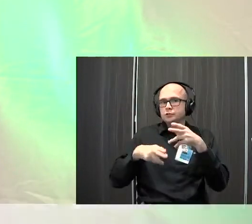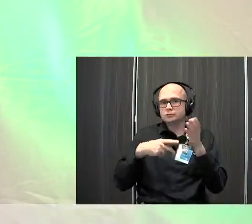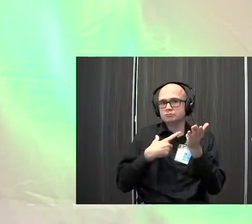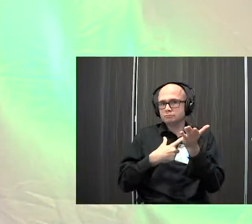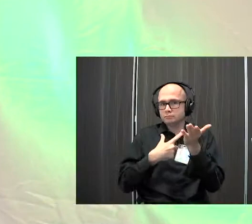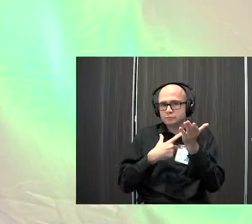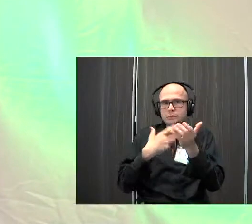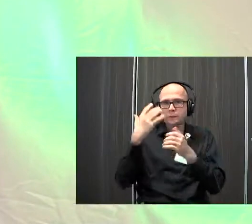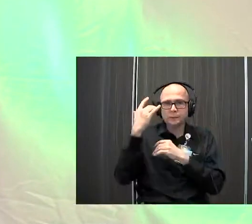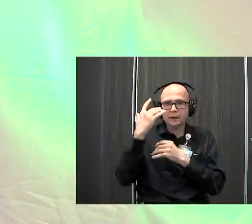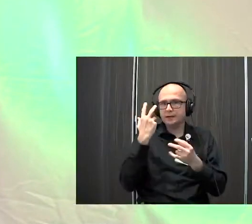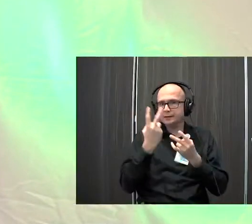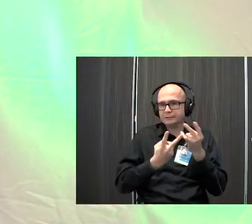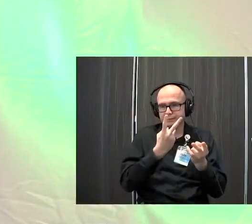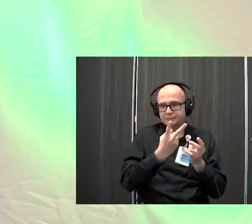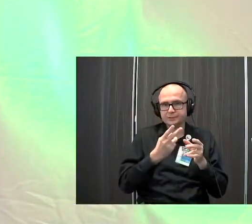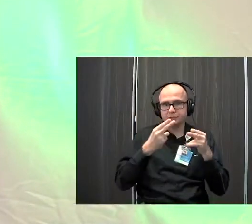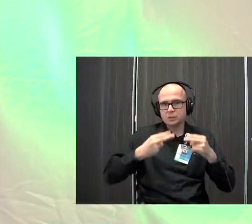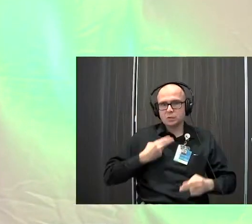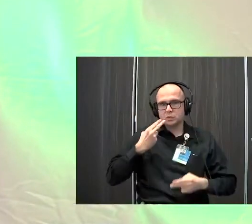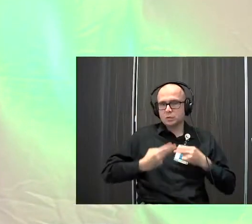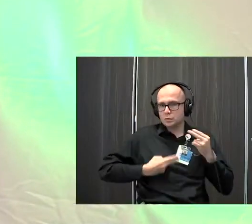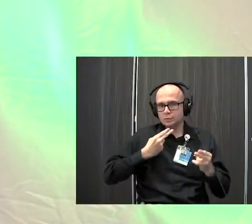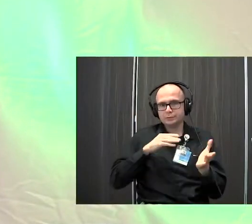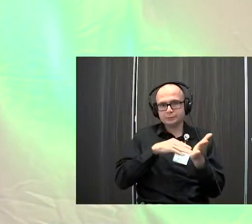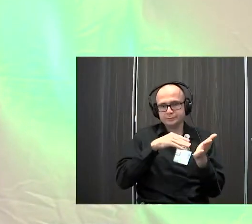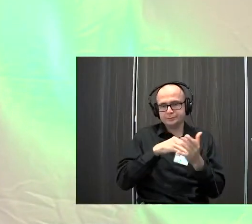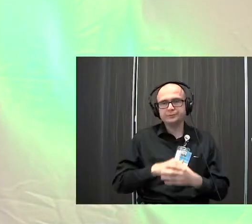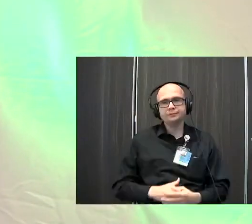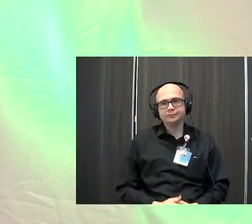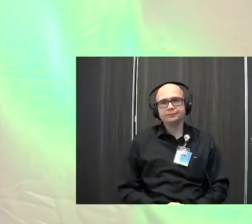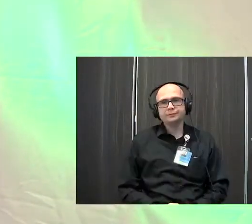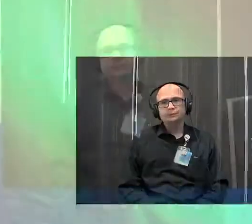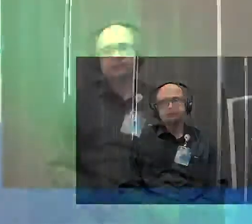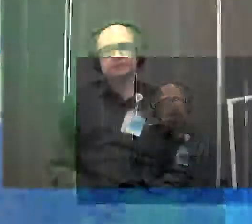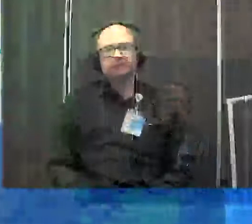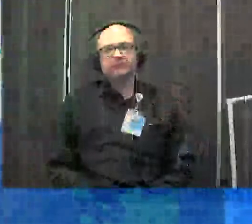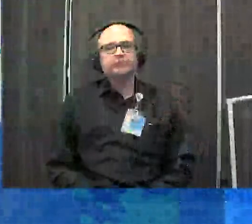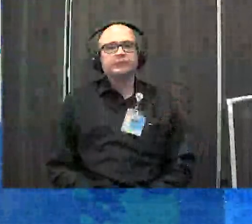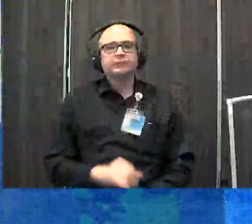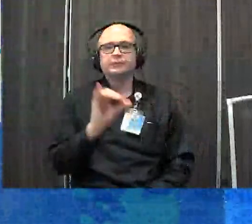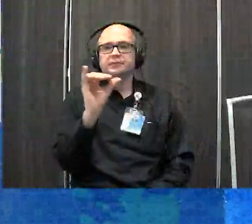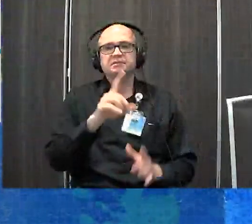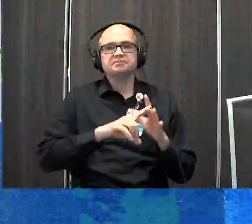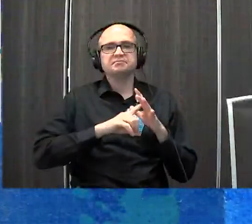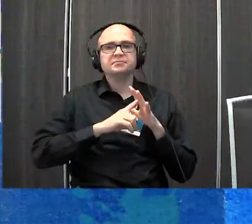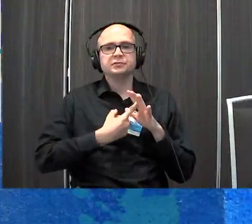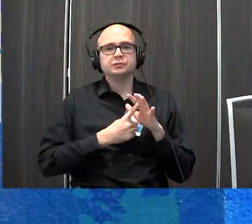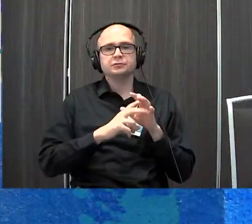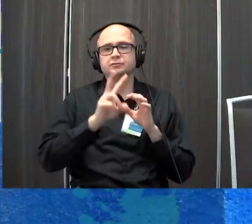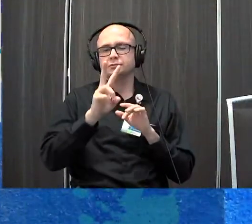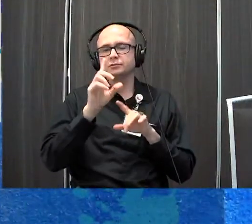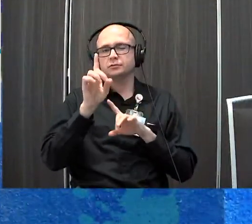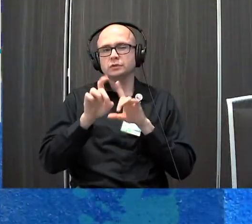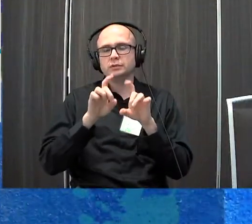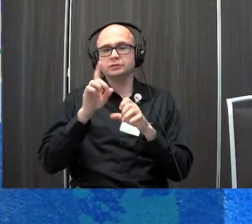and when we would need to see an endocrinologist if we have CHARGE syndrome. I'd like to start off with 2 poll questions,